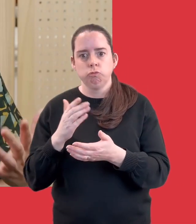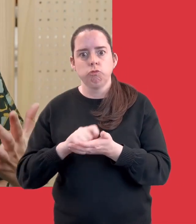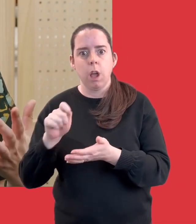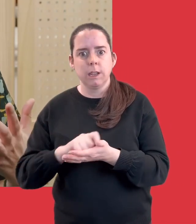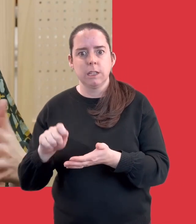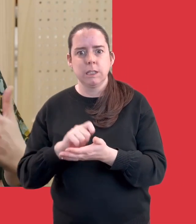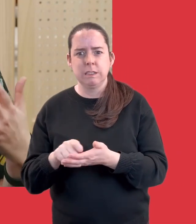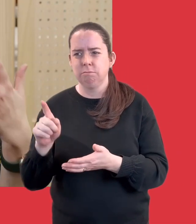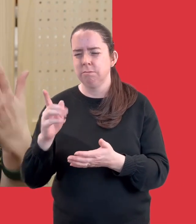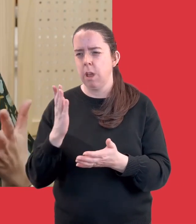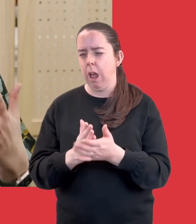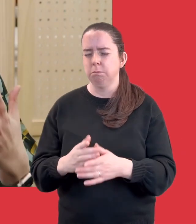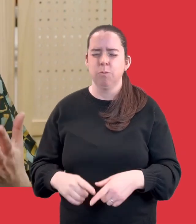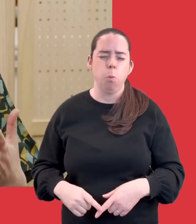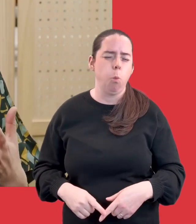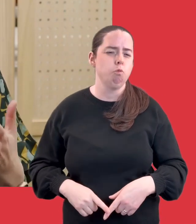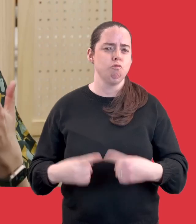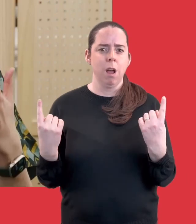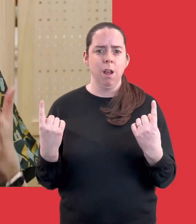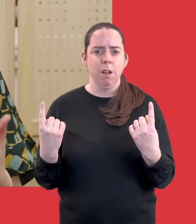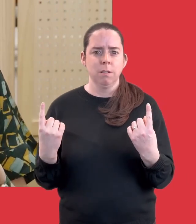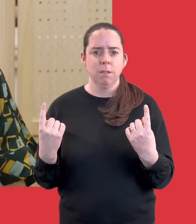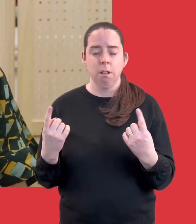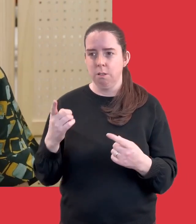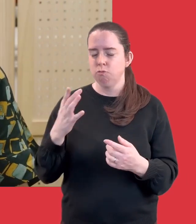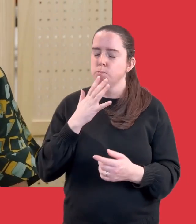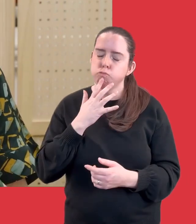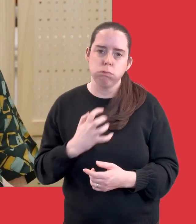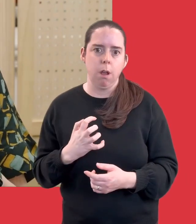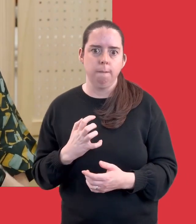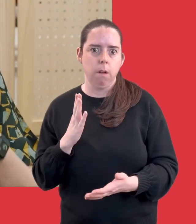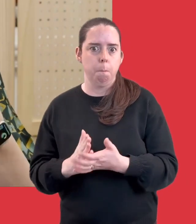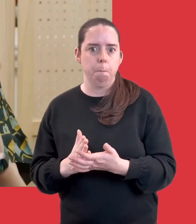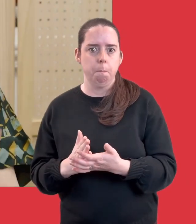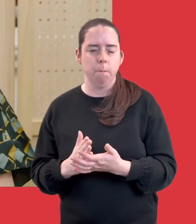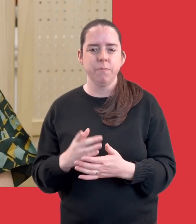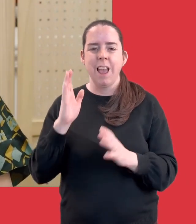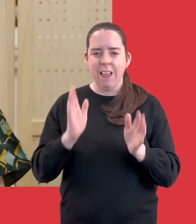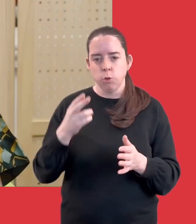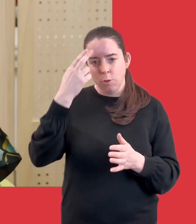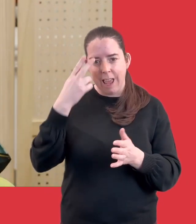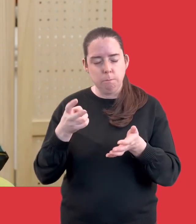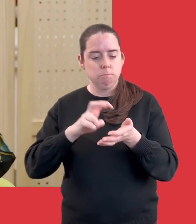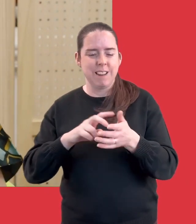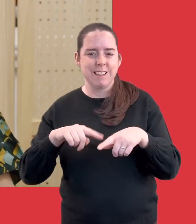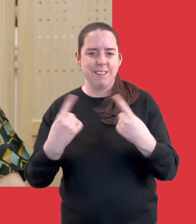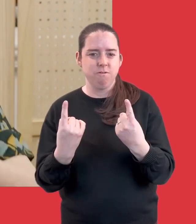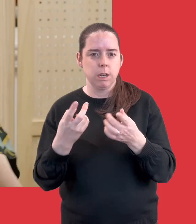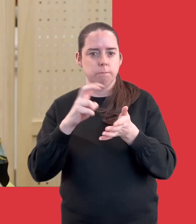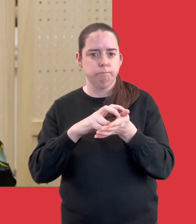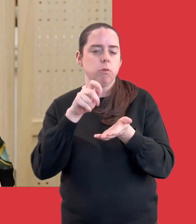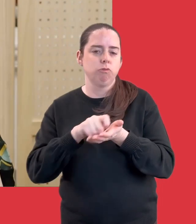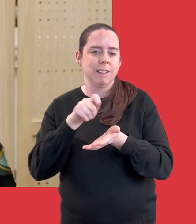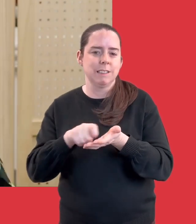dream of being a writer at that time was just so radical. It was such a brave thing to do. And of course, she had to write under a pseudonym at first,